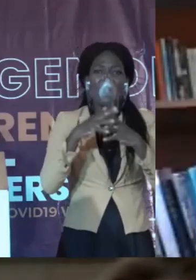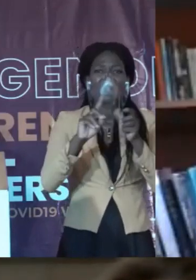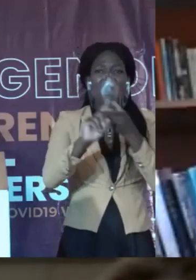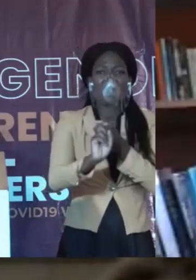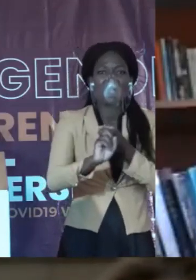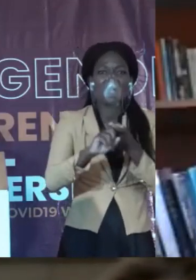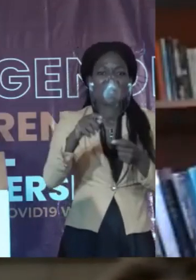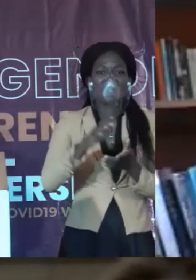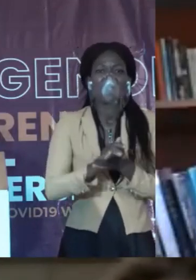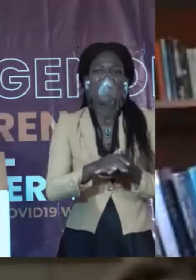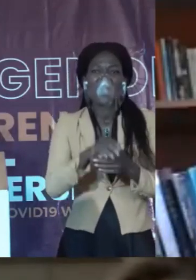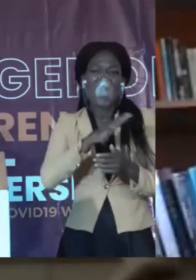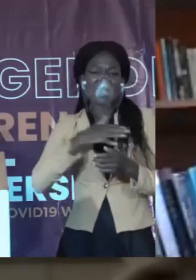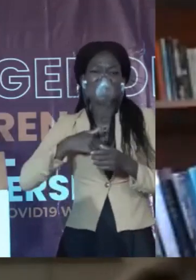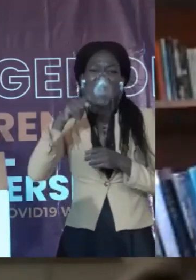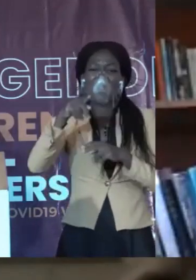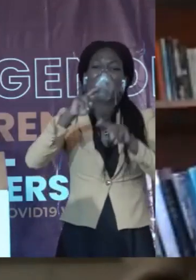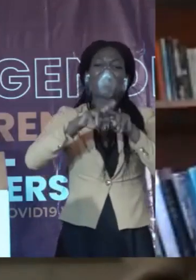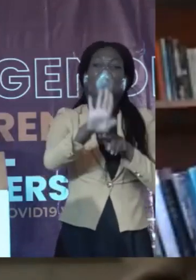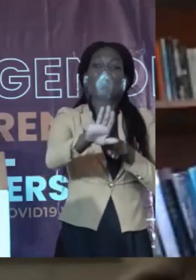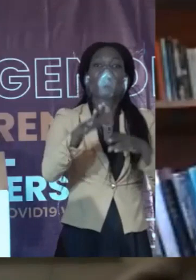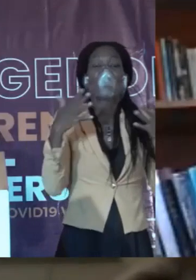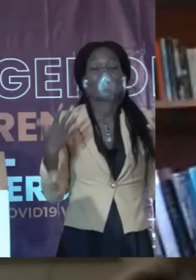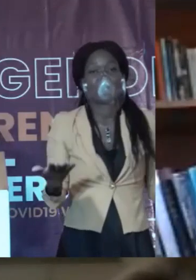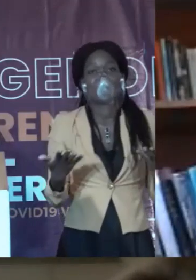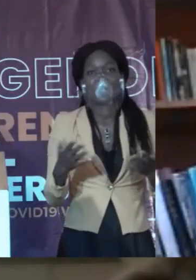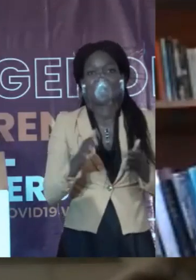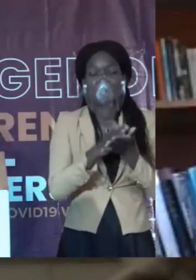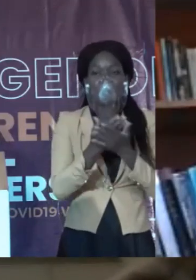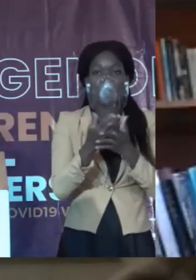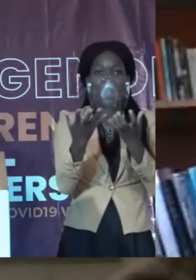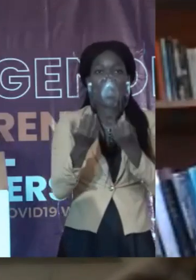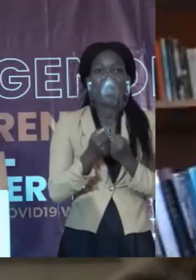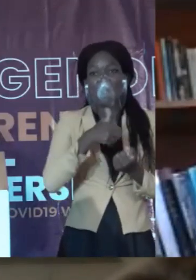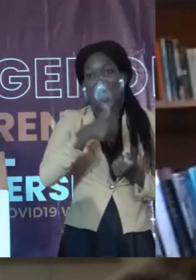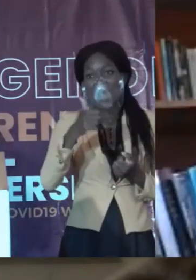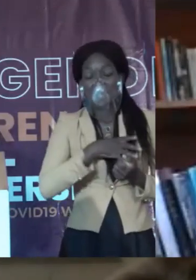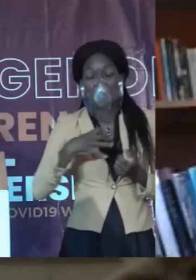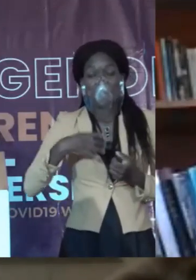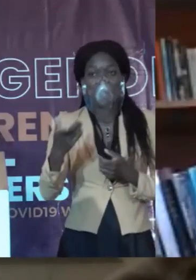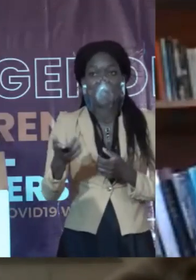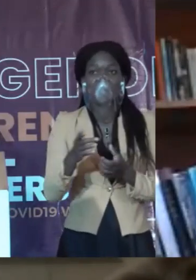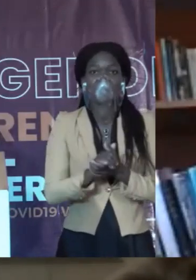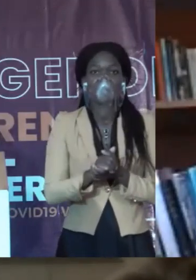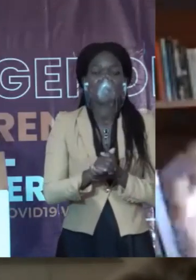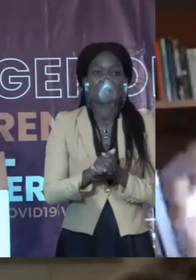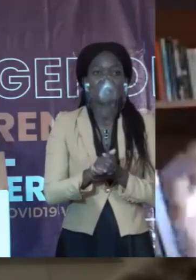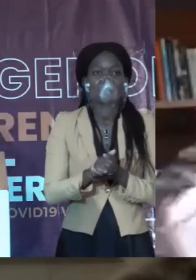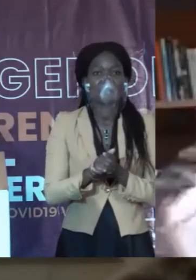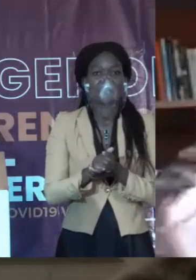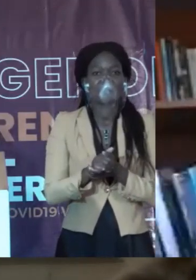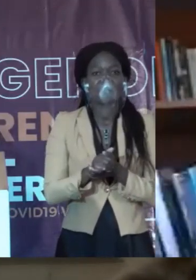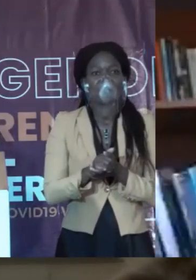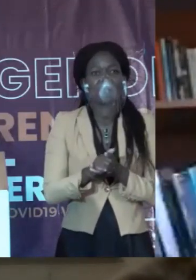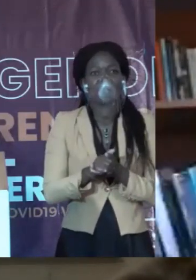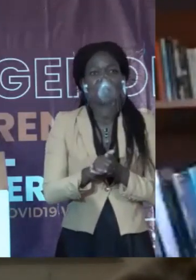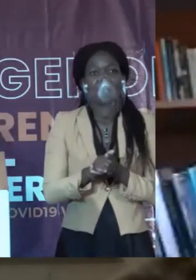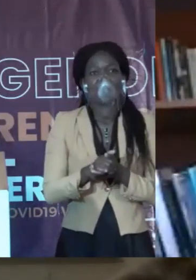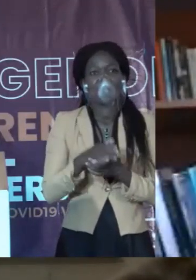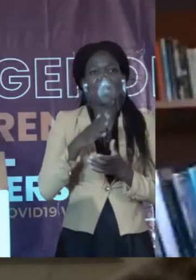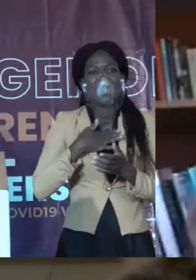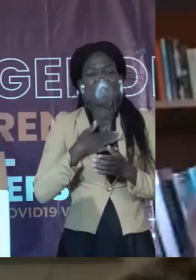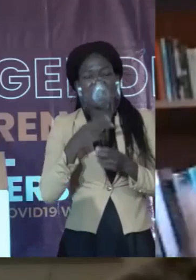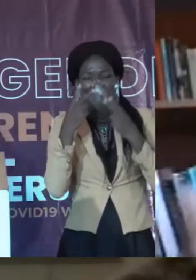status in society. We have women, me. We seem to be